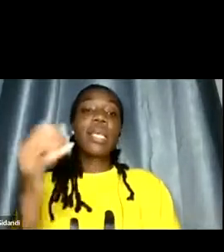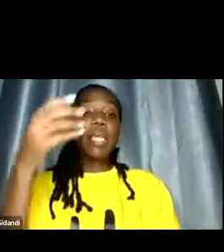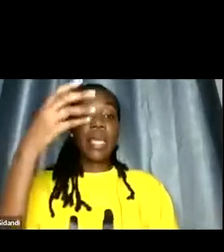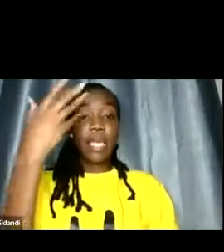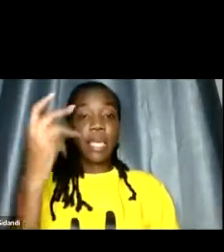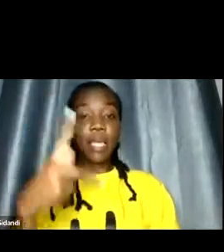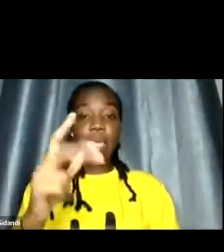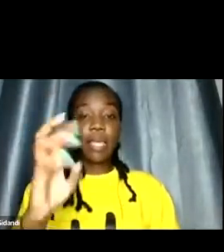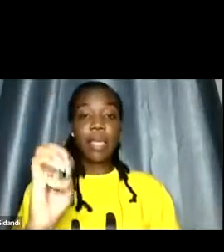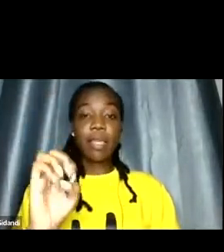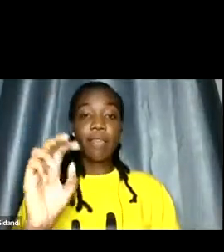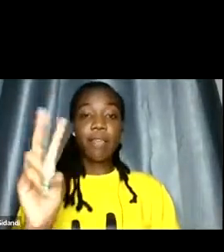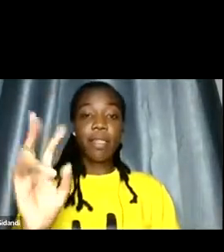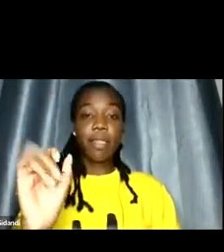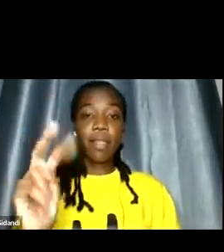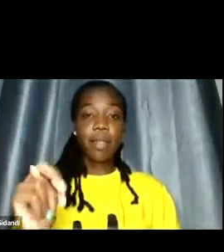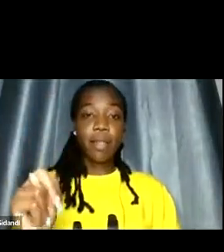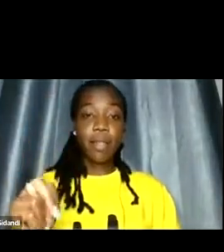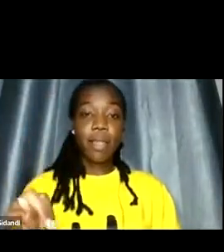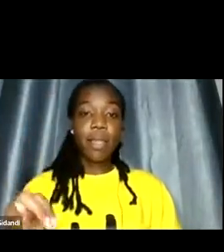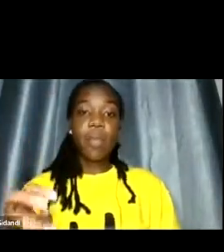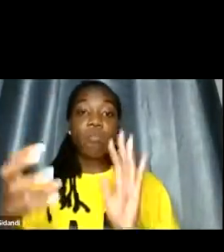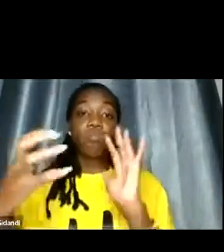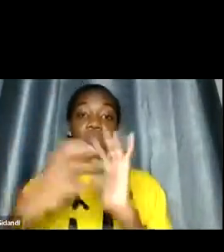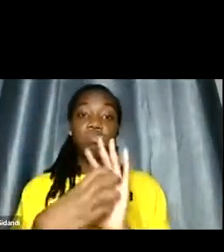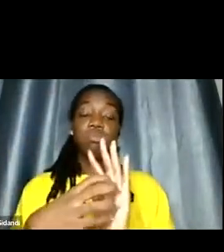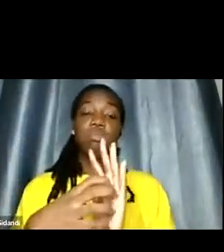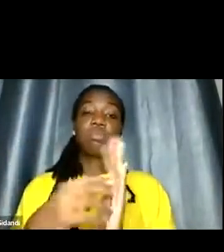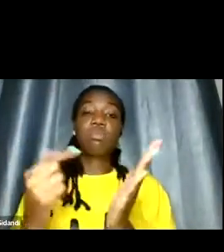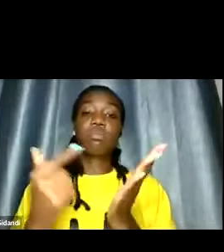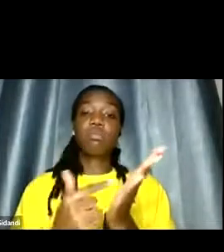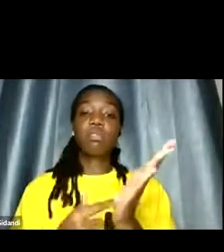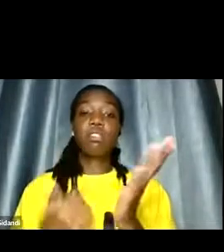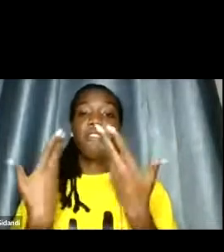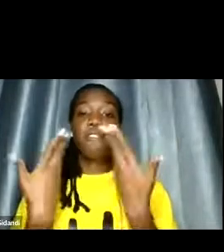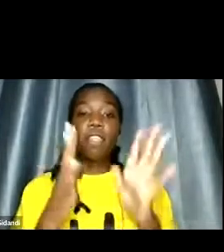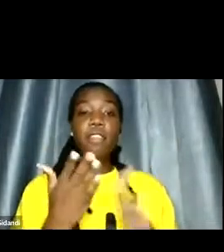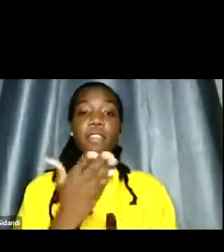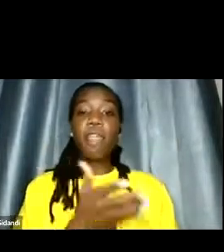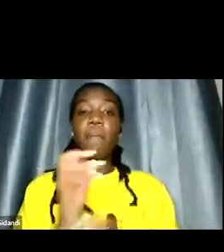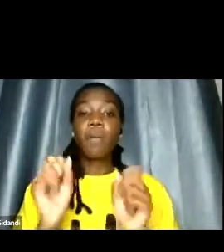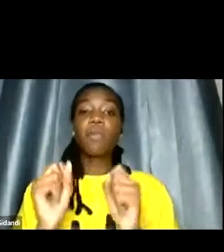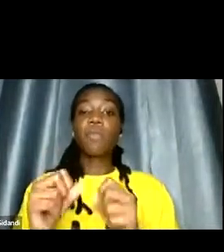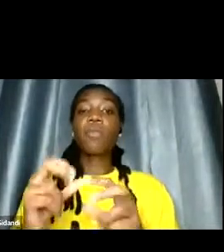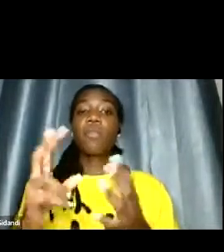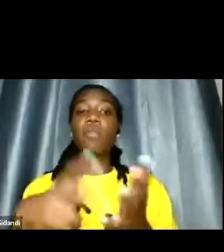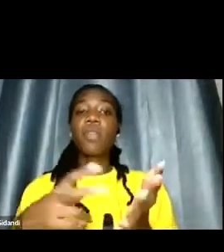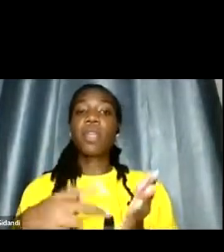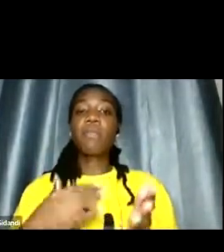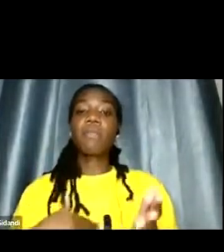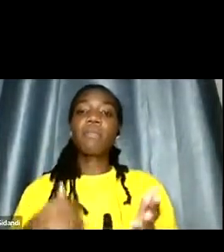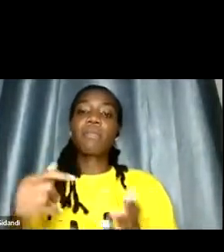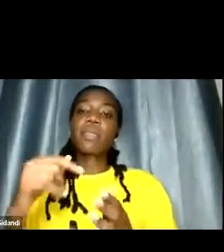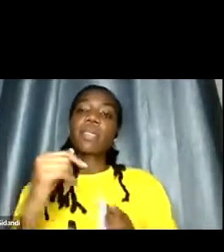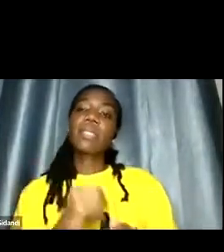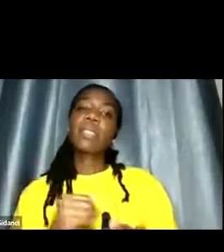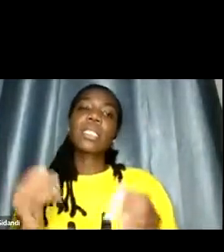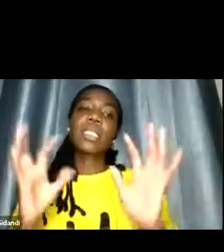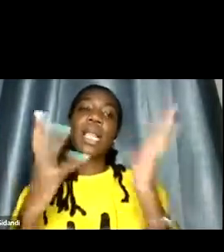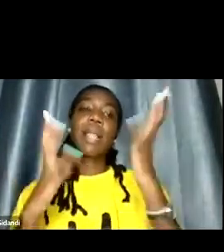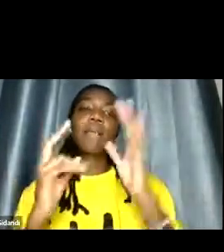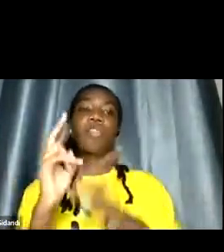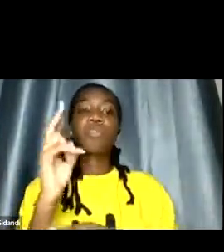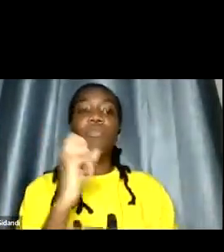up more details on the chat. You can read there. So I apologize that I have taken a lot of time celebrating 2 years, but